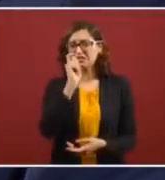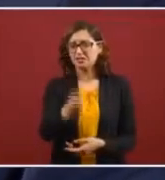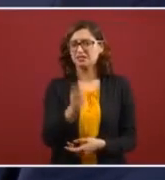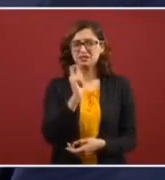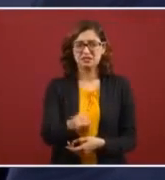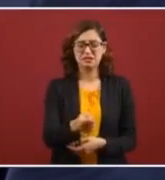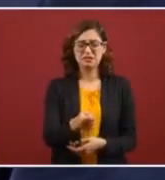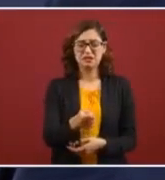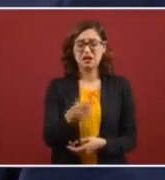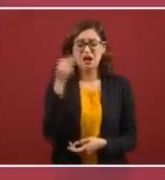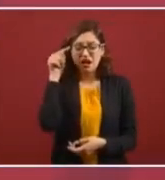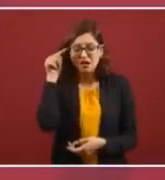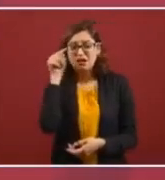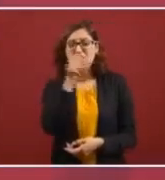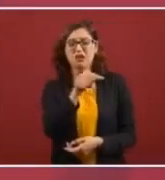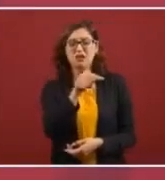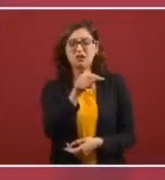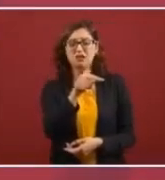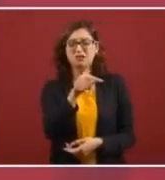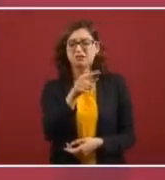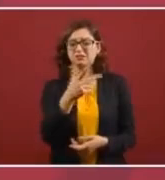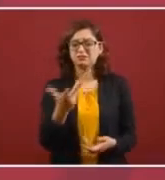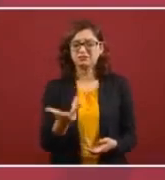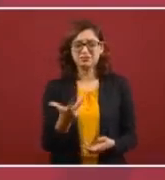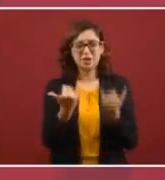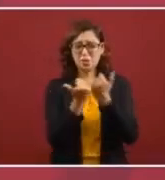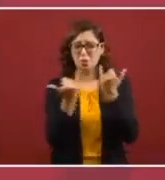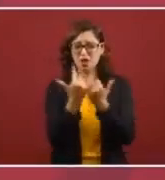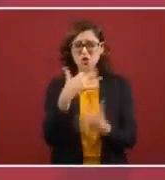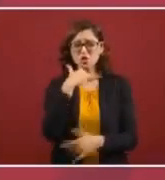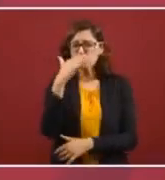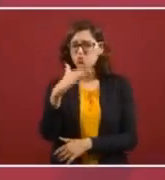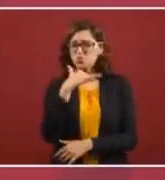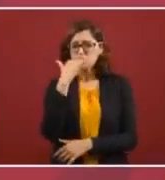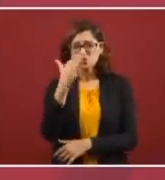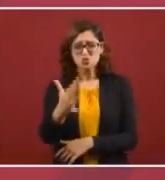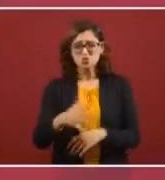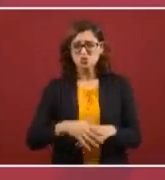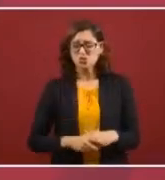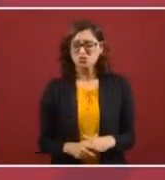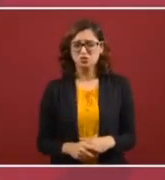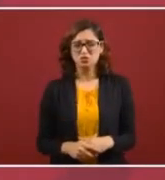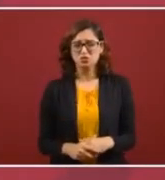That's the equivalent of being corrupt.